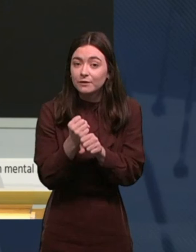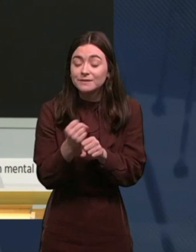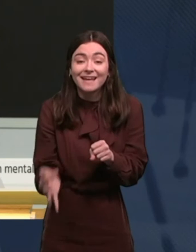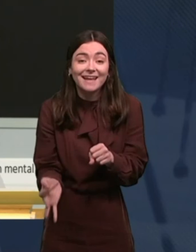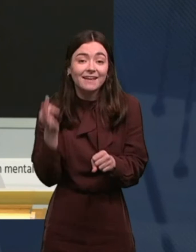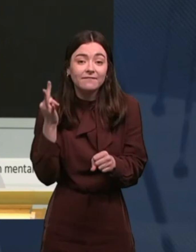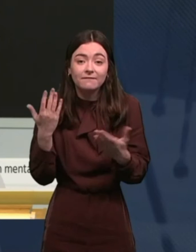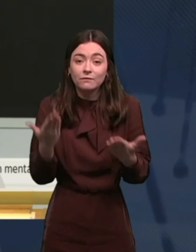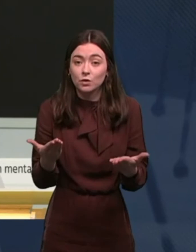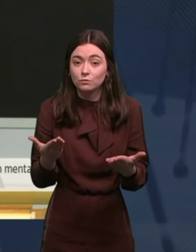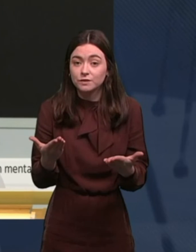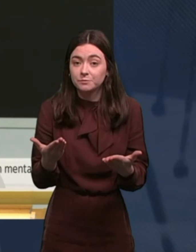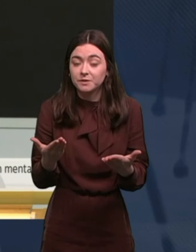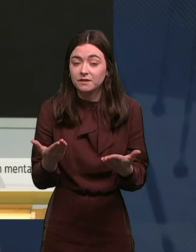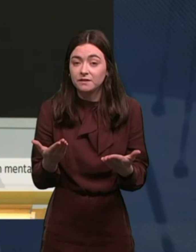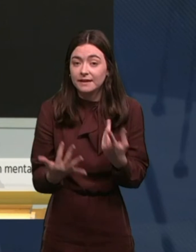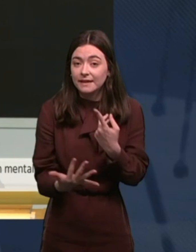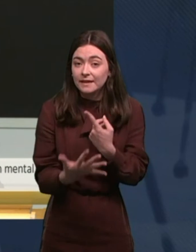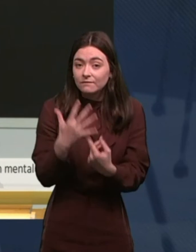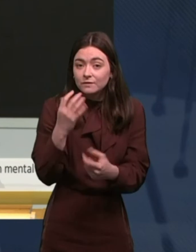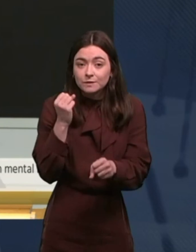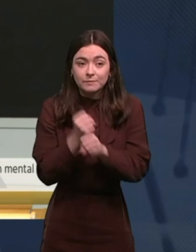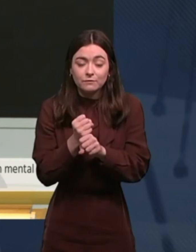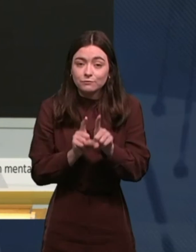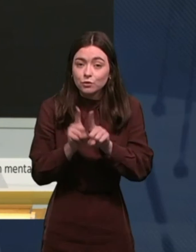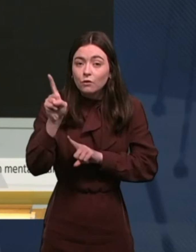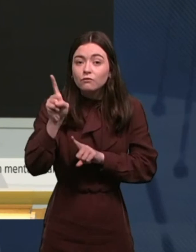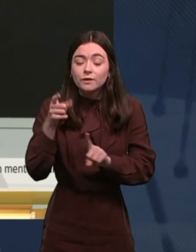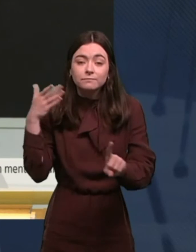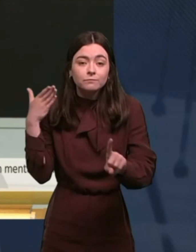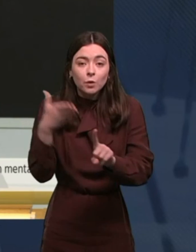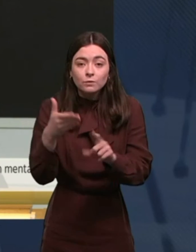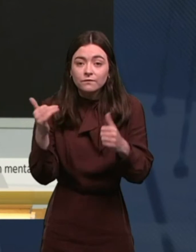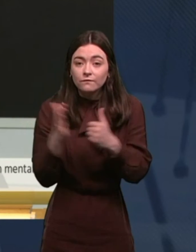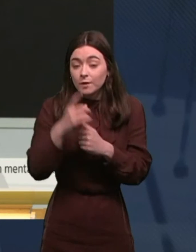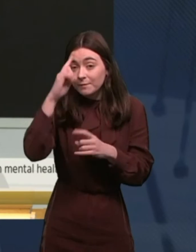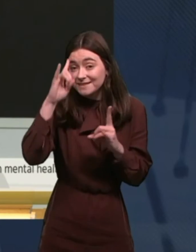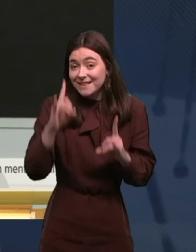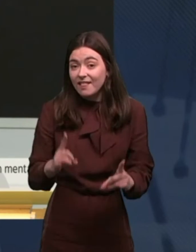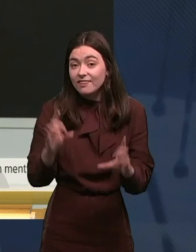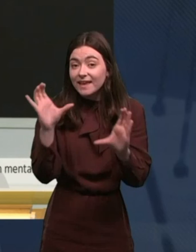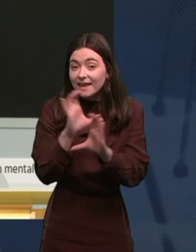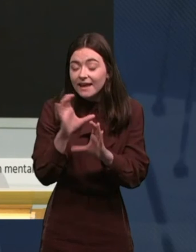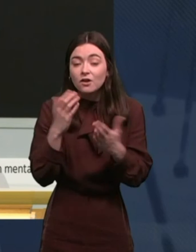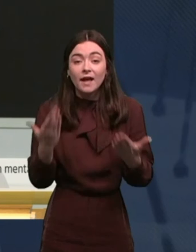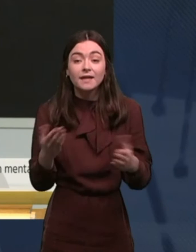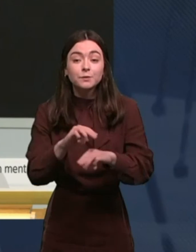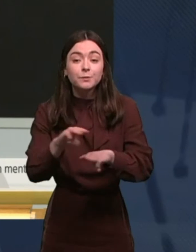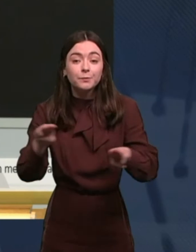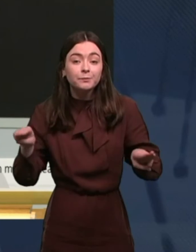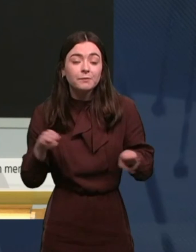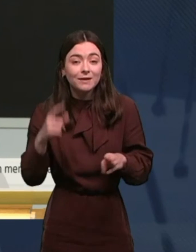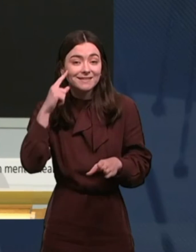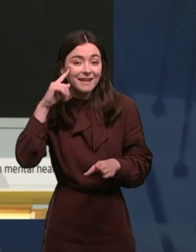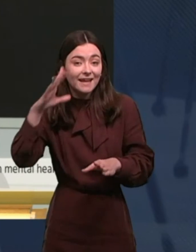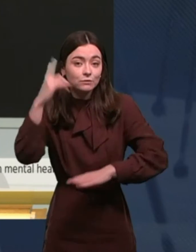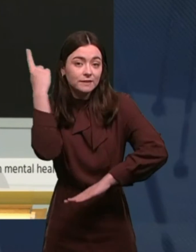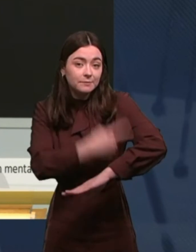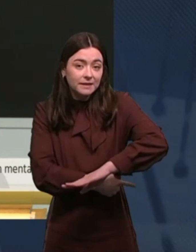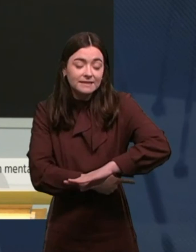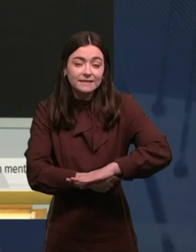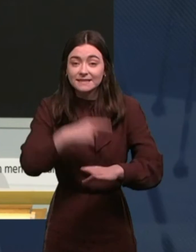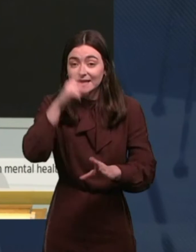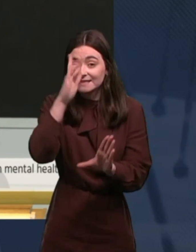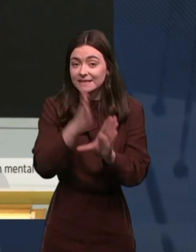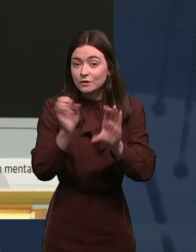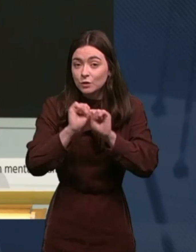going to be trauma informed and recovery oriented in our approach to mental health care, and people with intellectual disabilities and